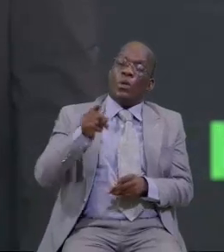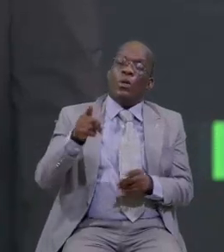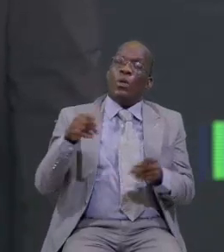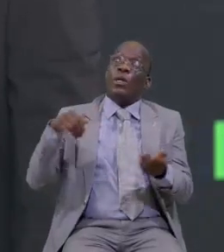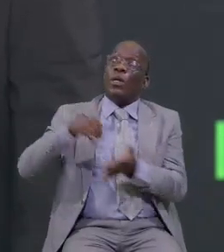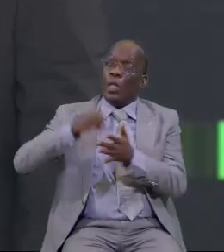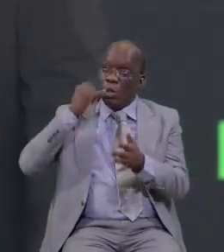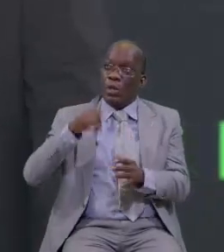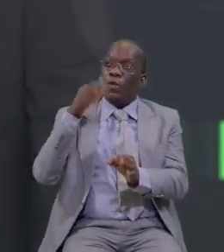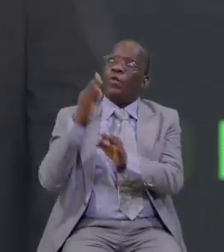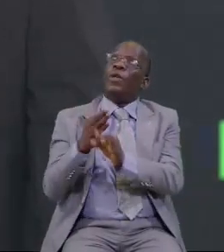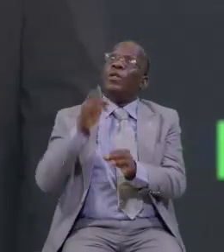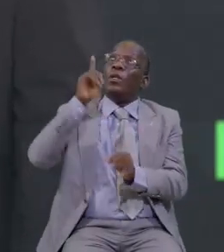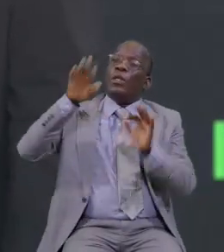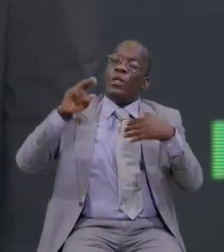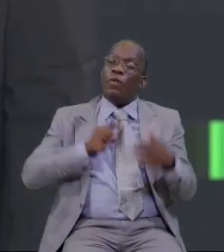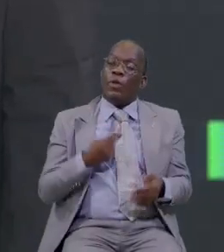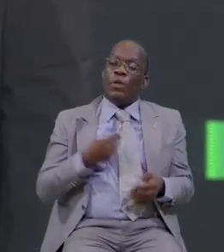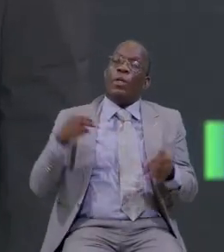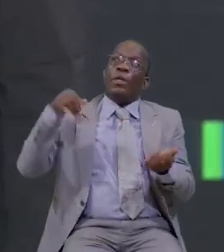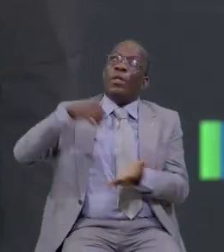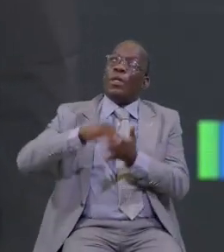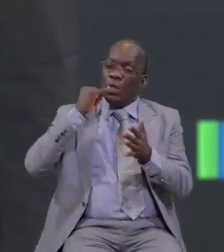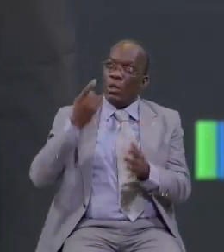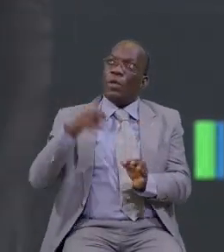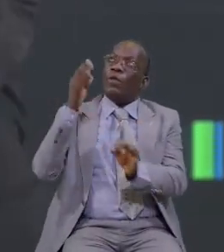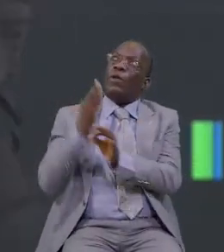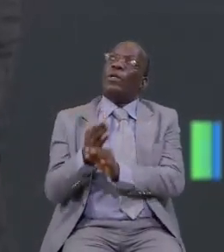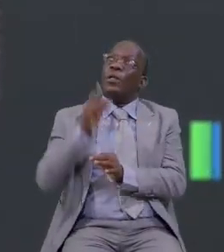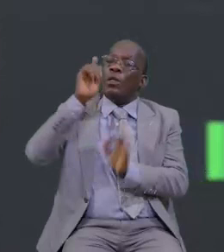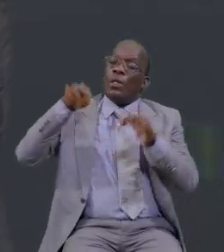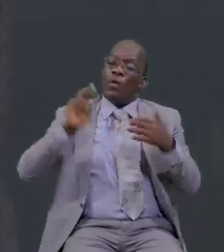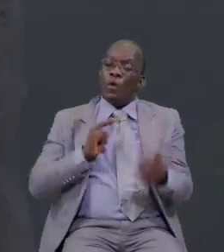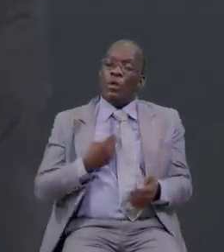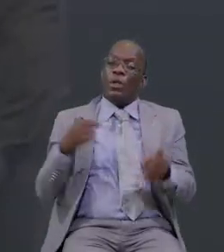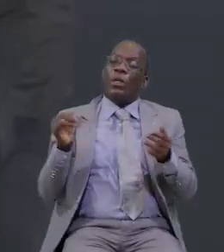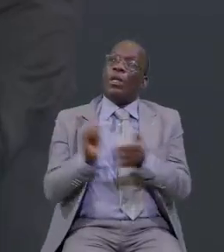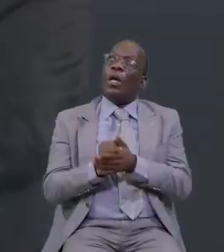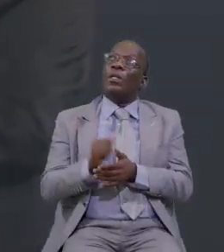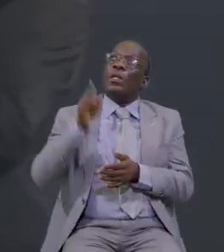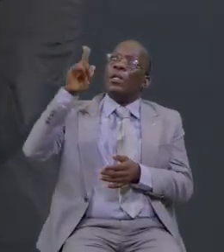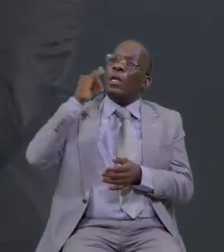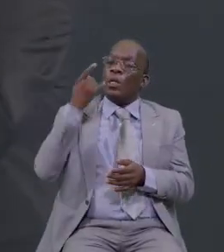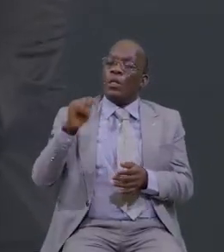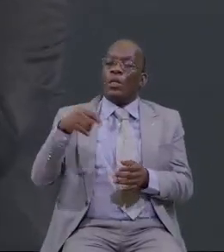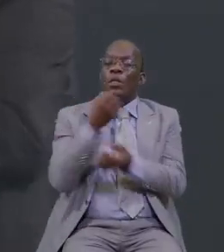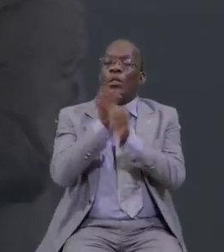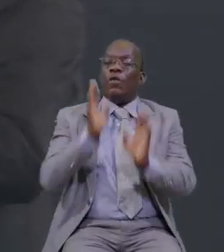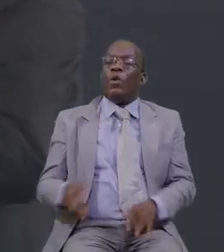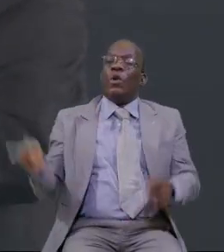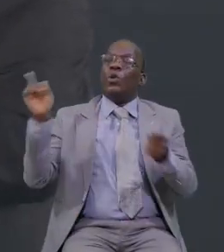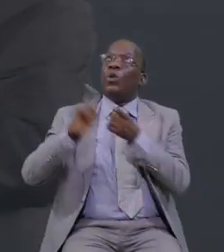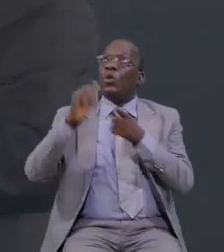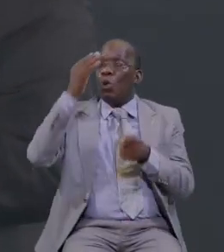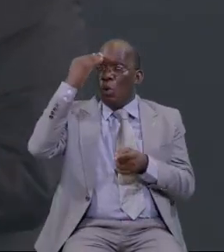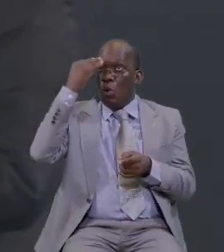us to know that he is the Savior. The faith he gives you to know that he